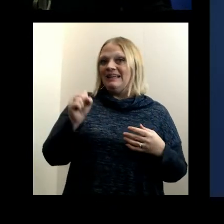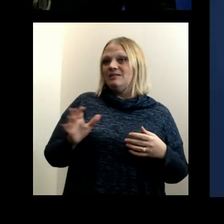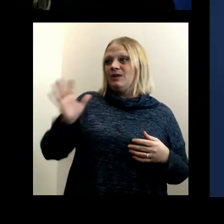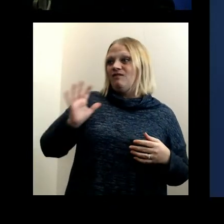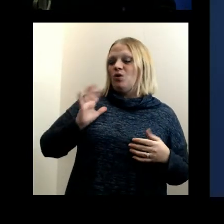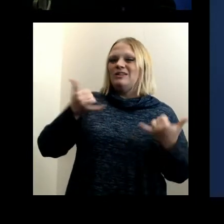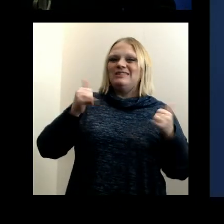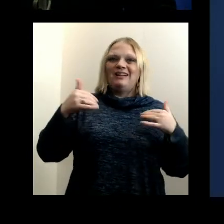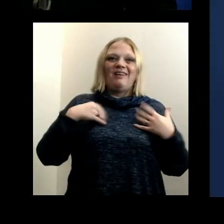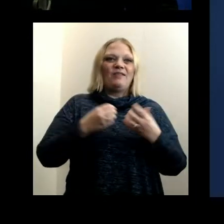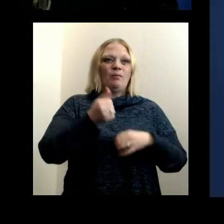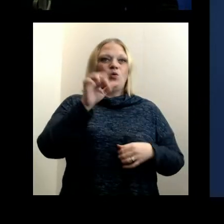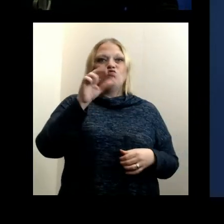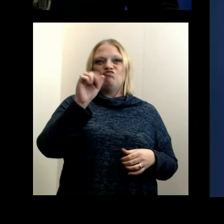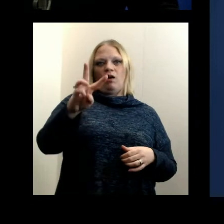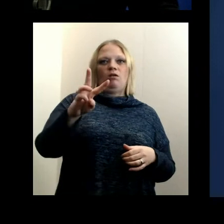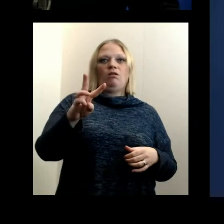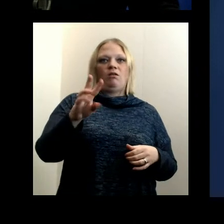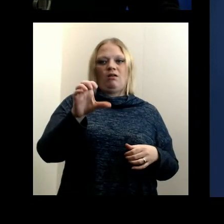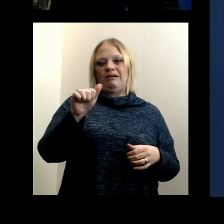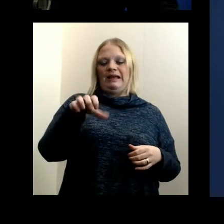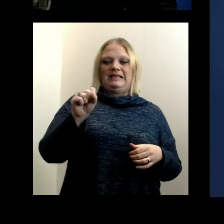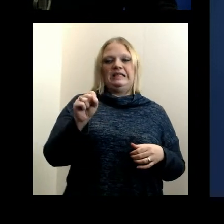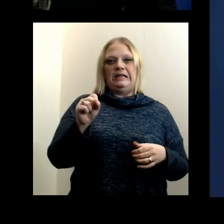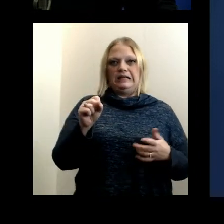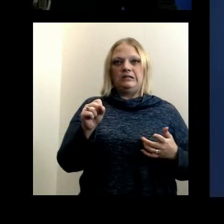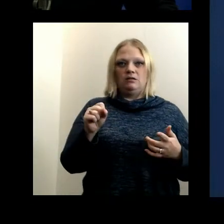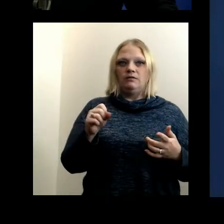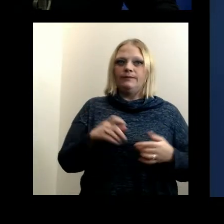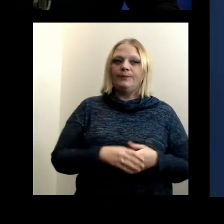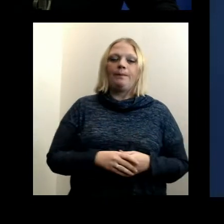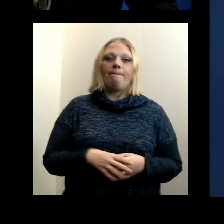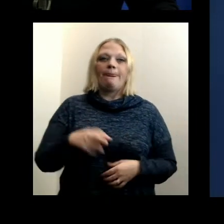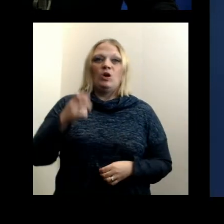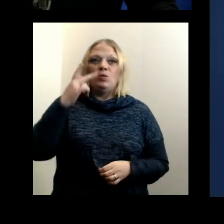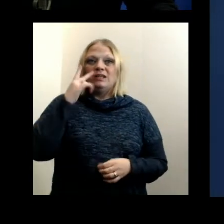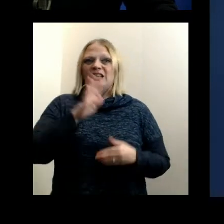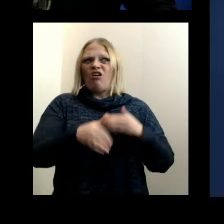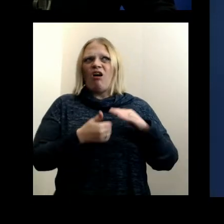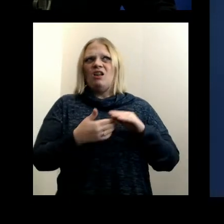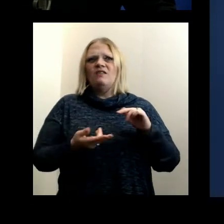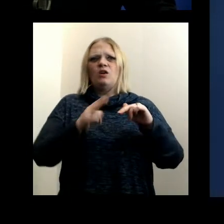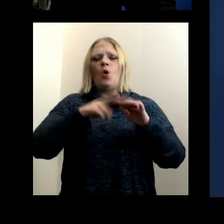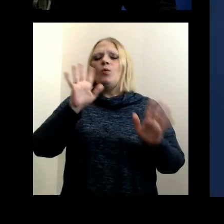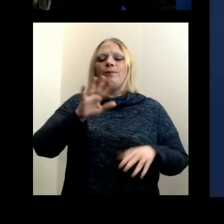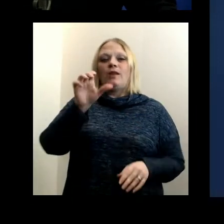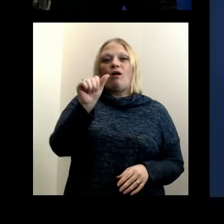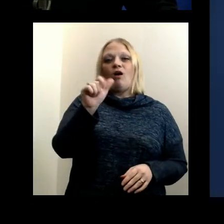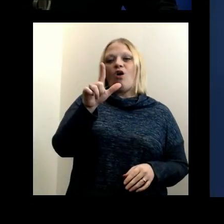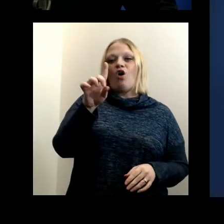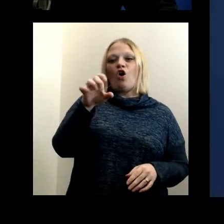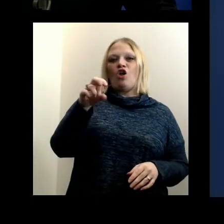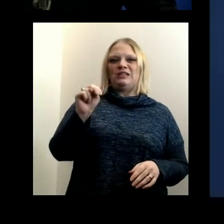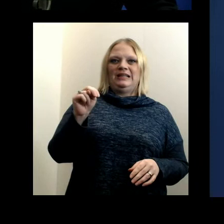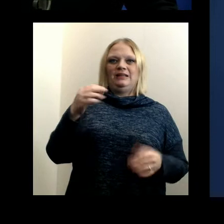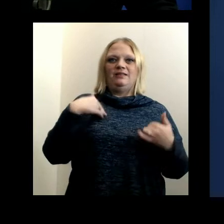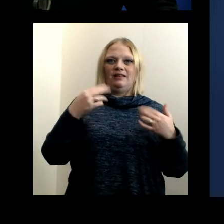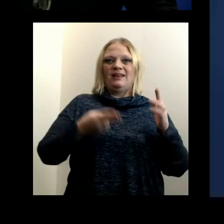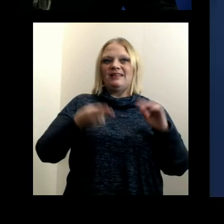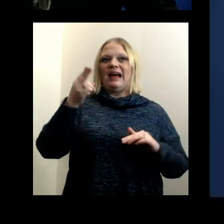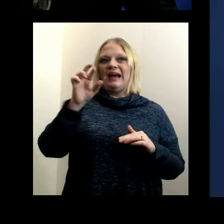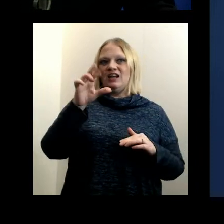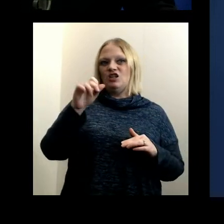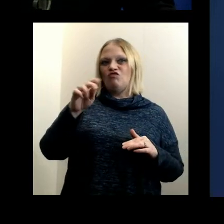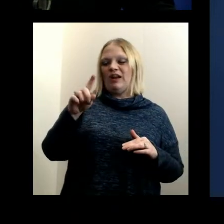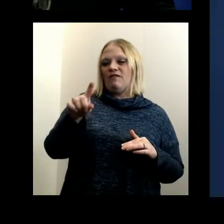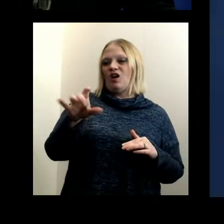the most raw cases. I will note, you see Alden jumped up there and has one of the highest population rates, as well as a percentage of